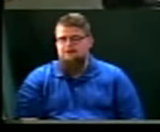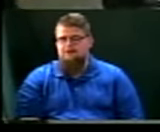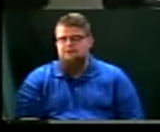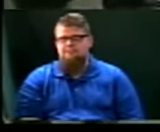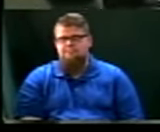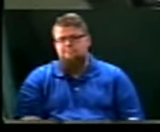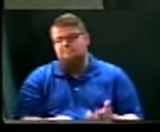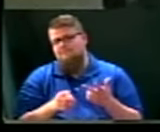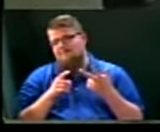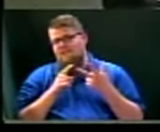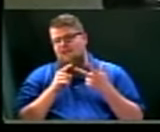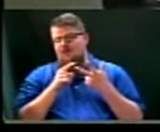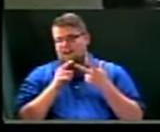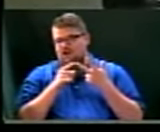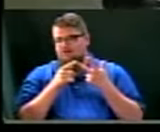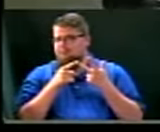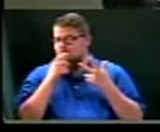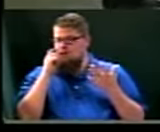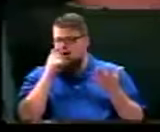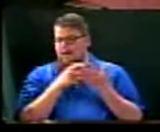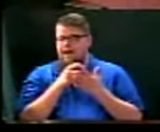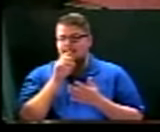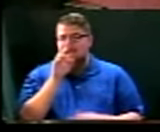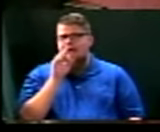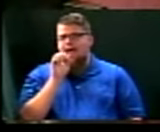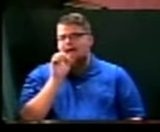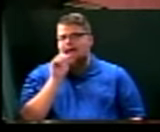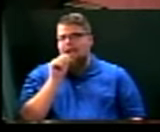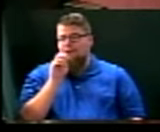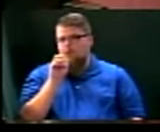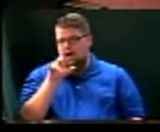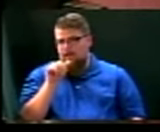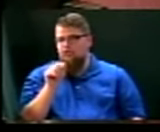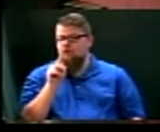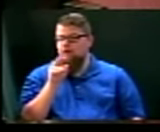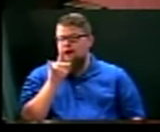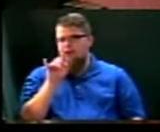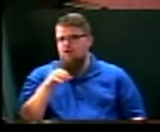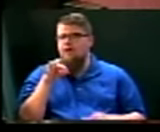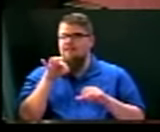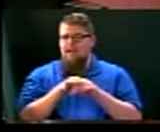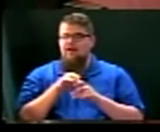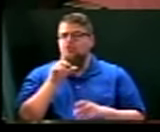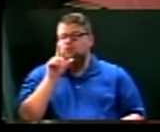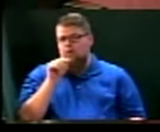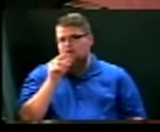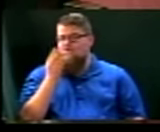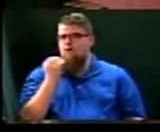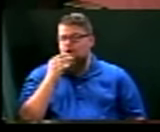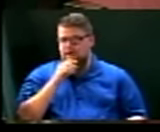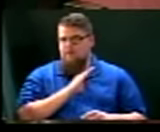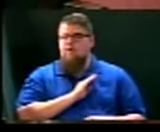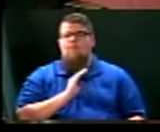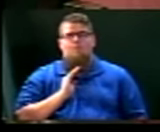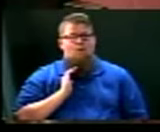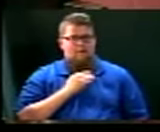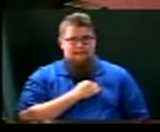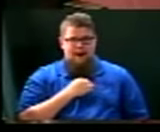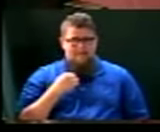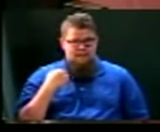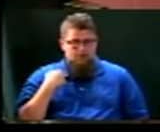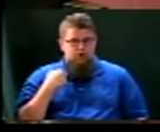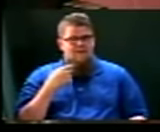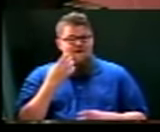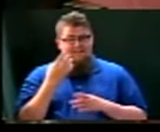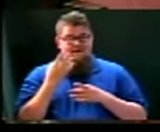Our current District 9 board member, Amber Roundtree, was elected to the board in 2014. She, in just four